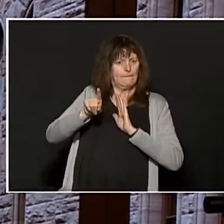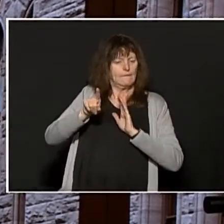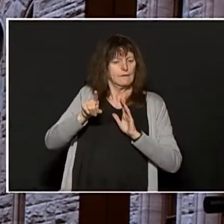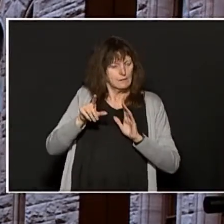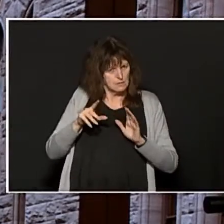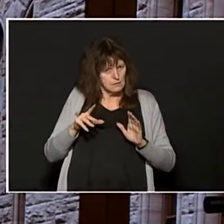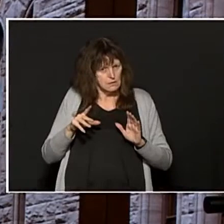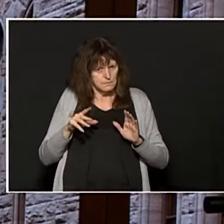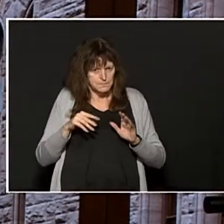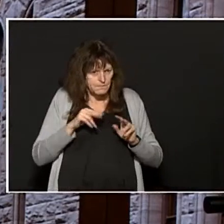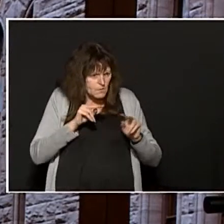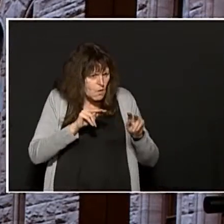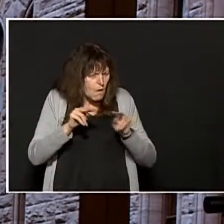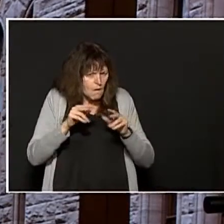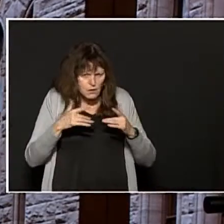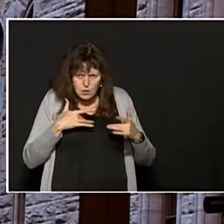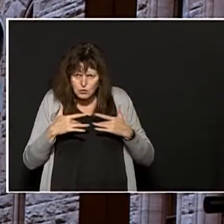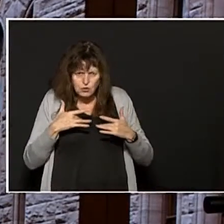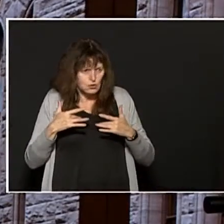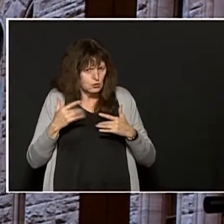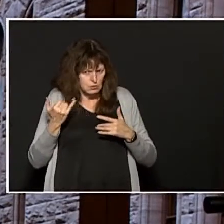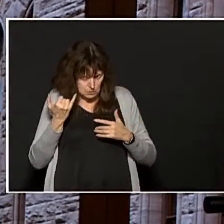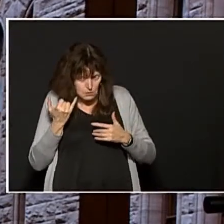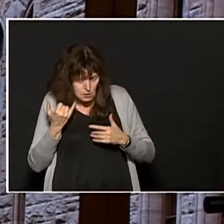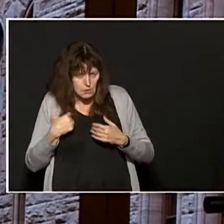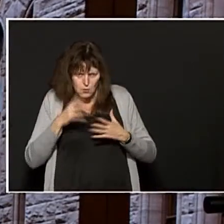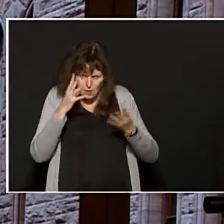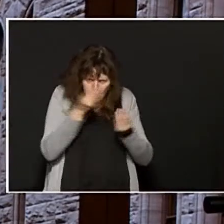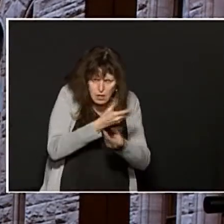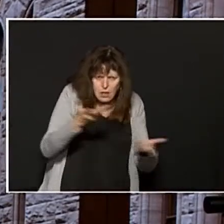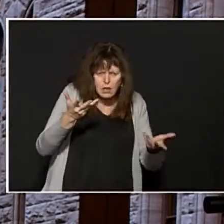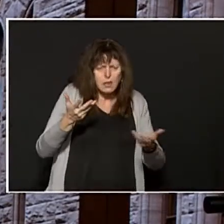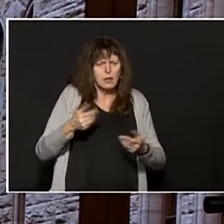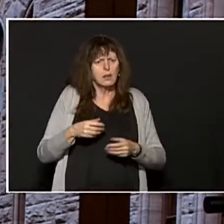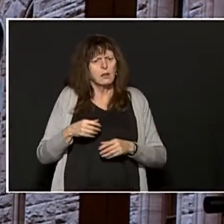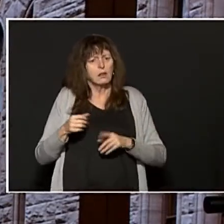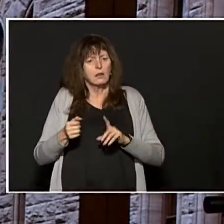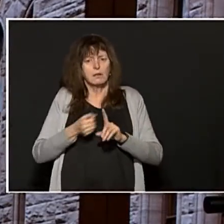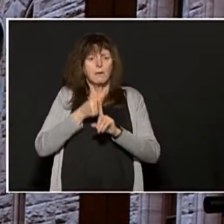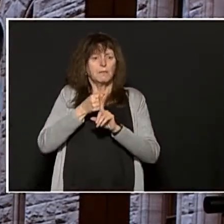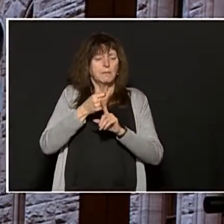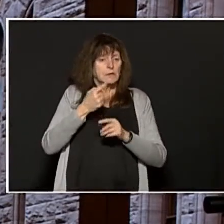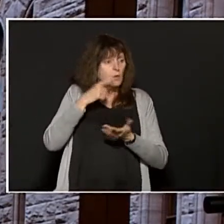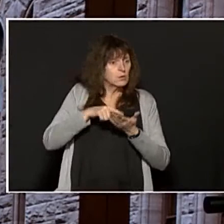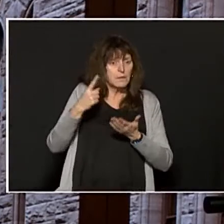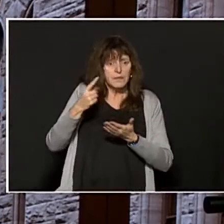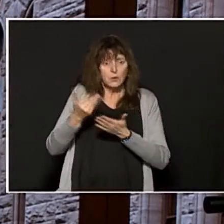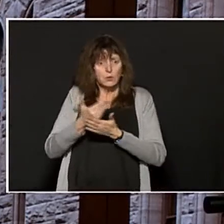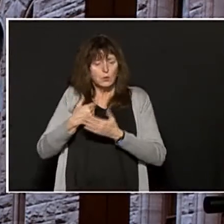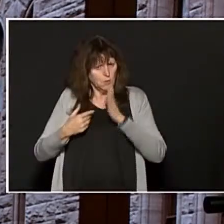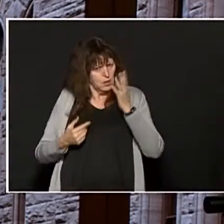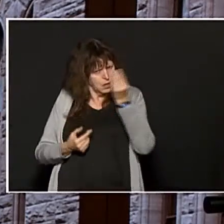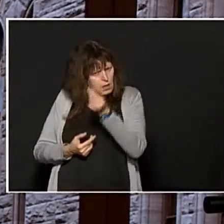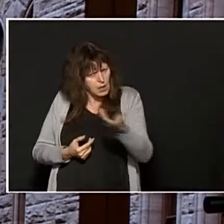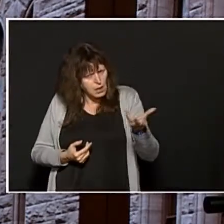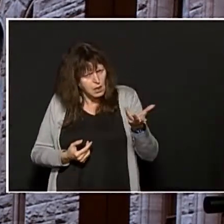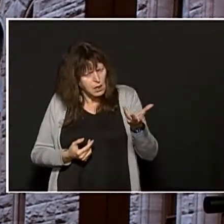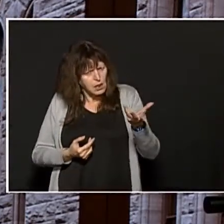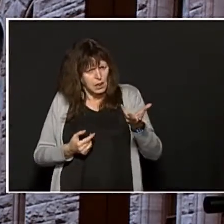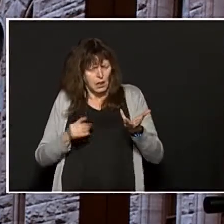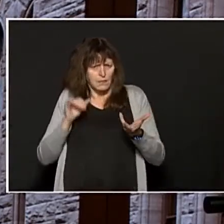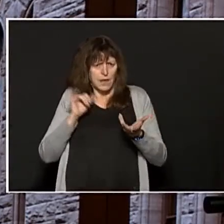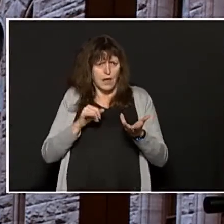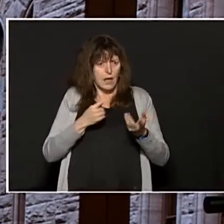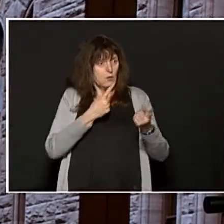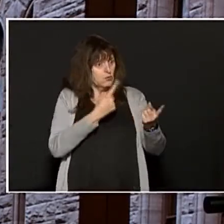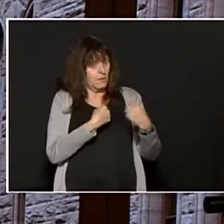concern and interest. We will make sure we update you as fast as we can. That is what our adverse event reporting system is about. That's what we want to make sure